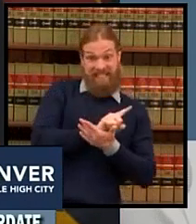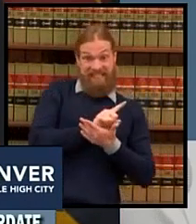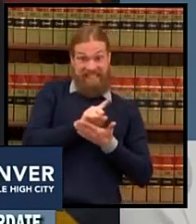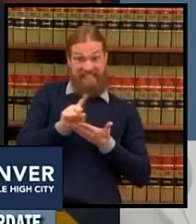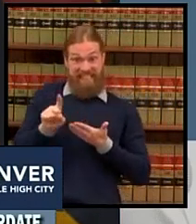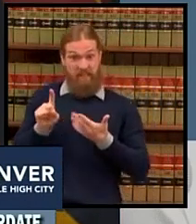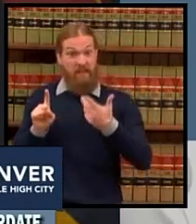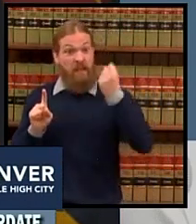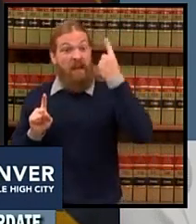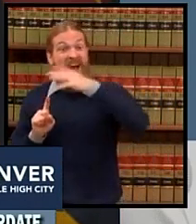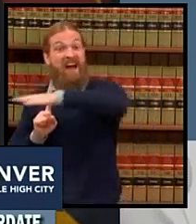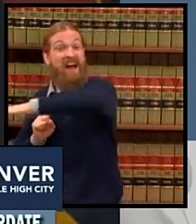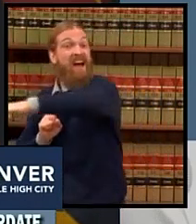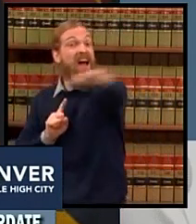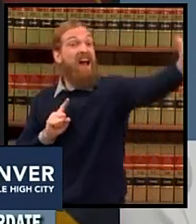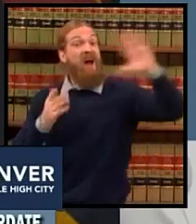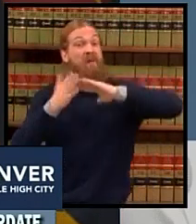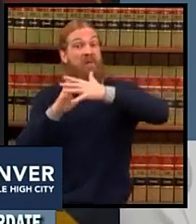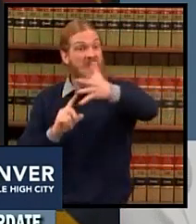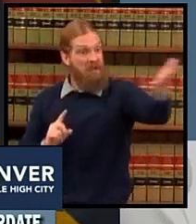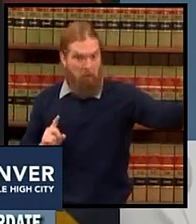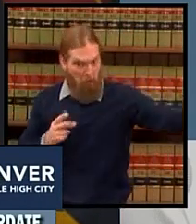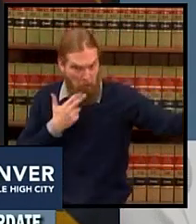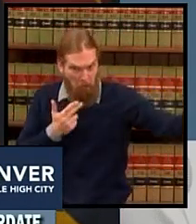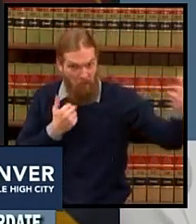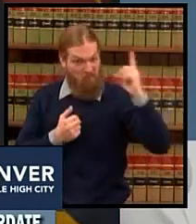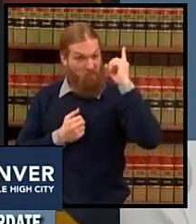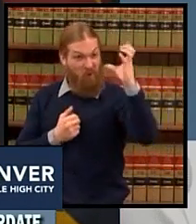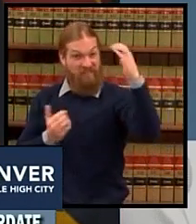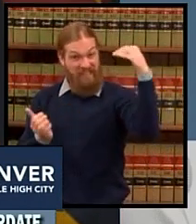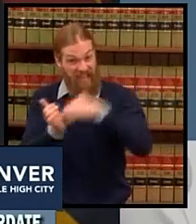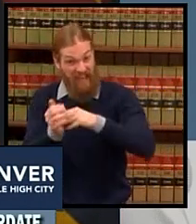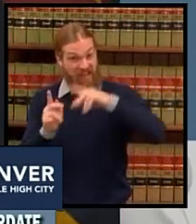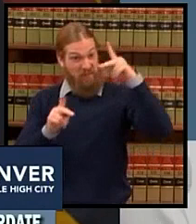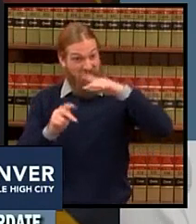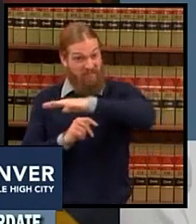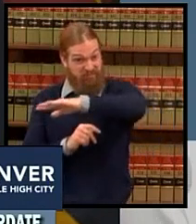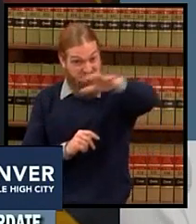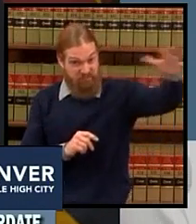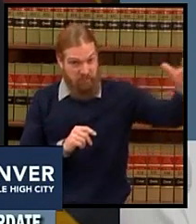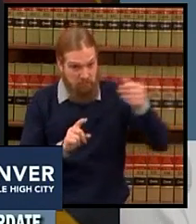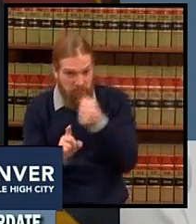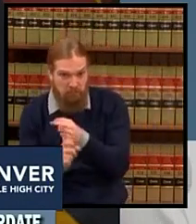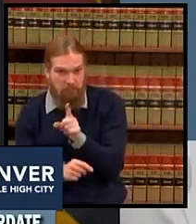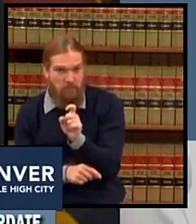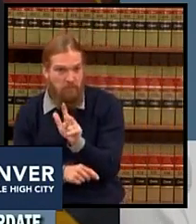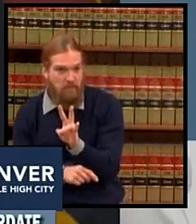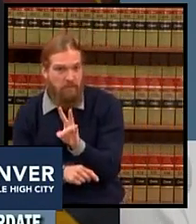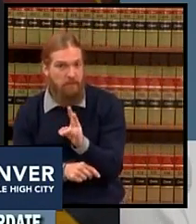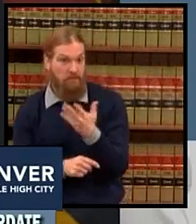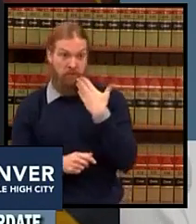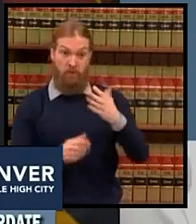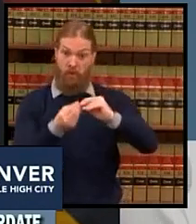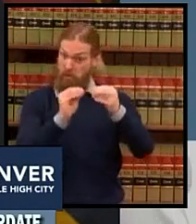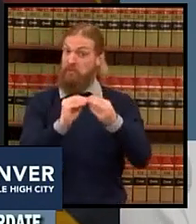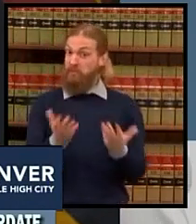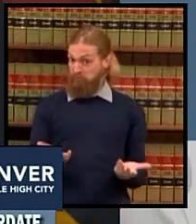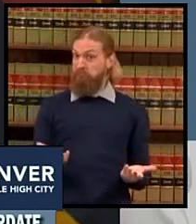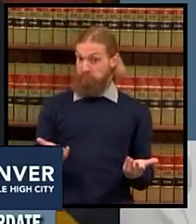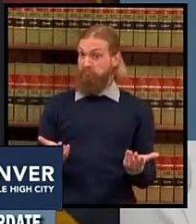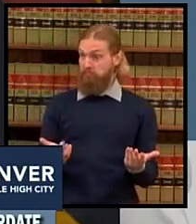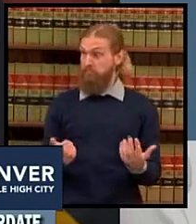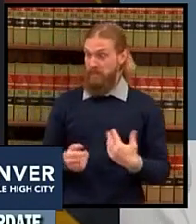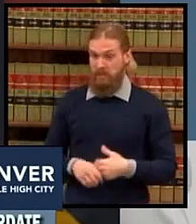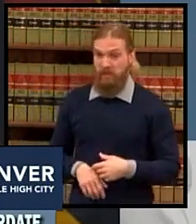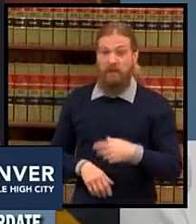Very close to that yellow category and soon to the blue level if numbers